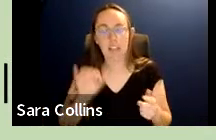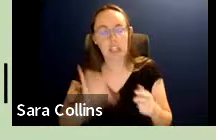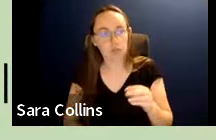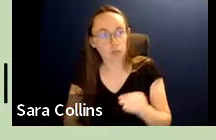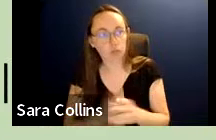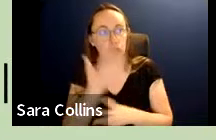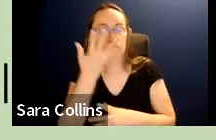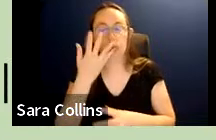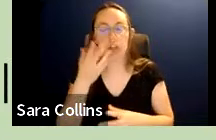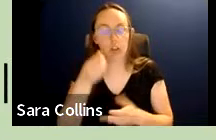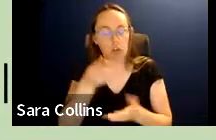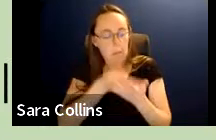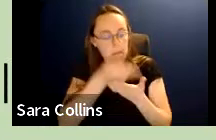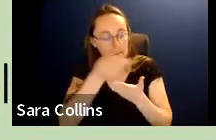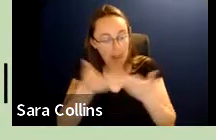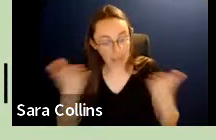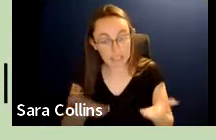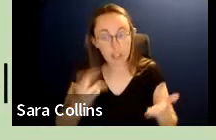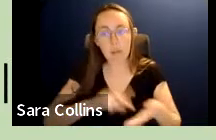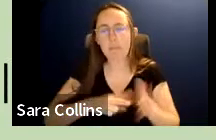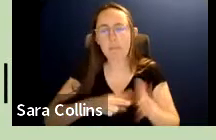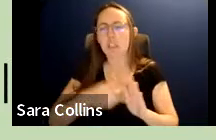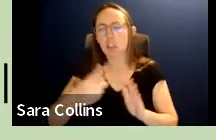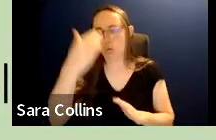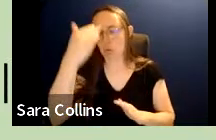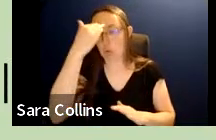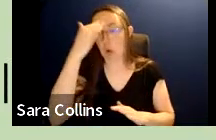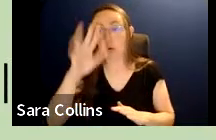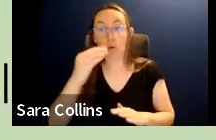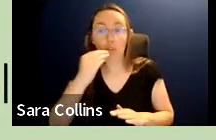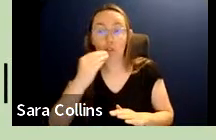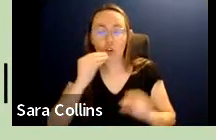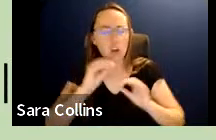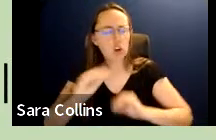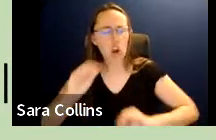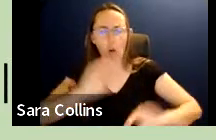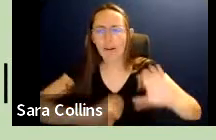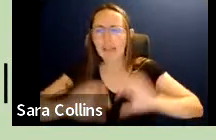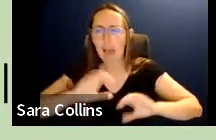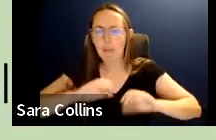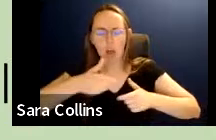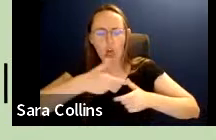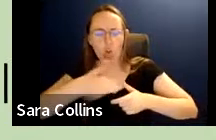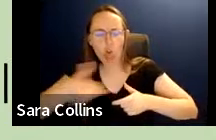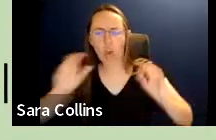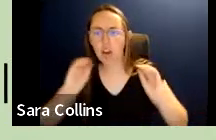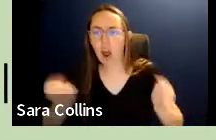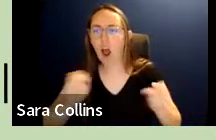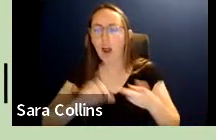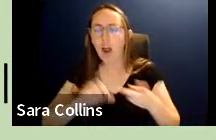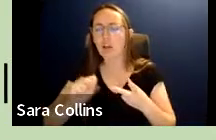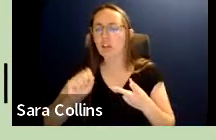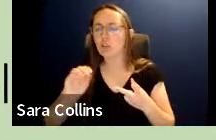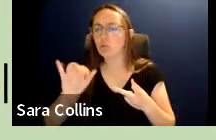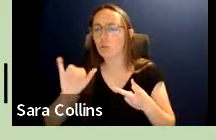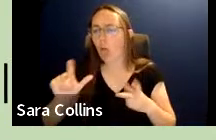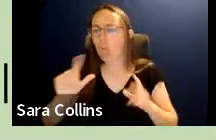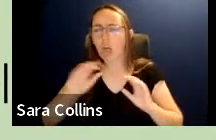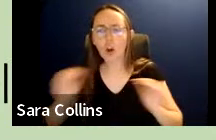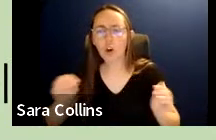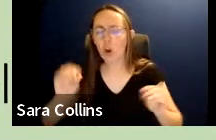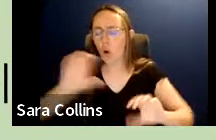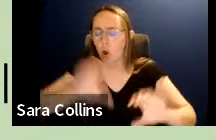us, you know you're getting food that has not been treated with chemicals, that the soil has not been treated with herbicides